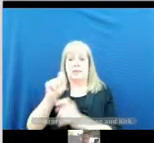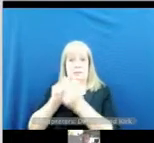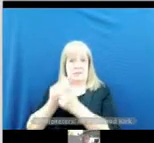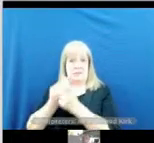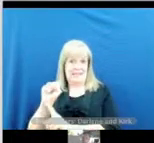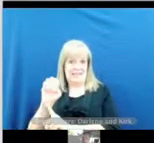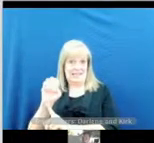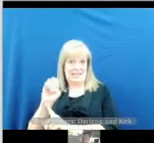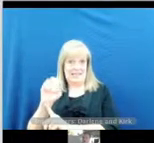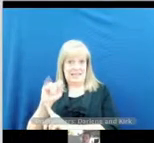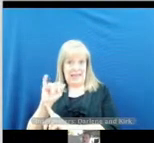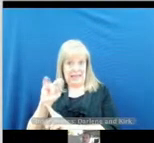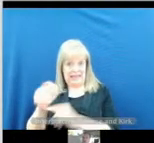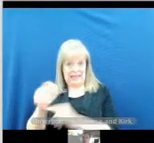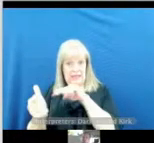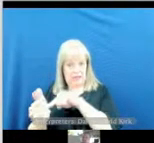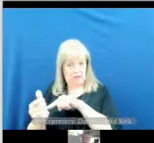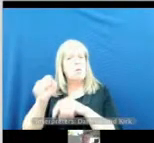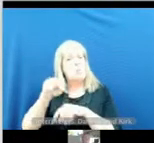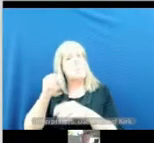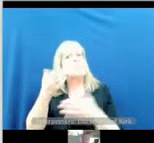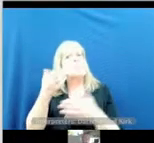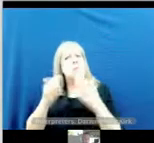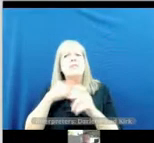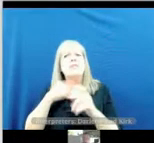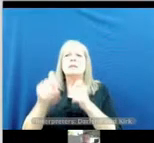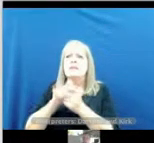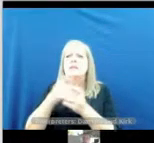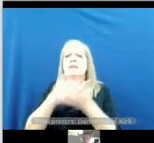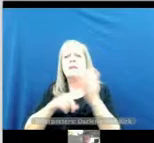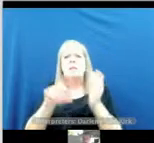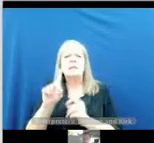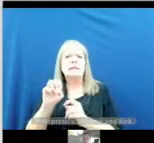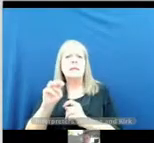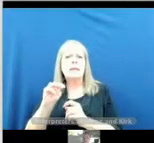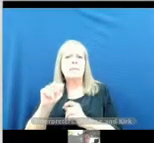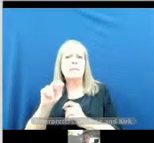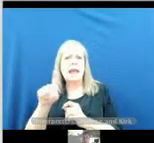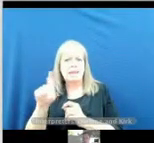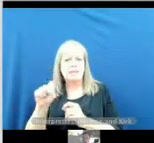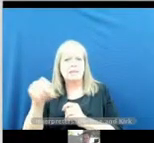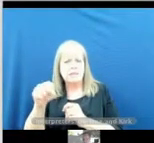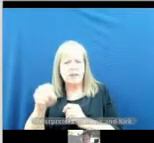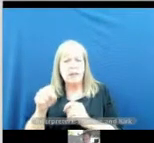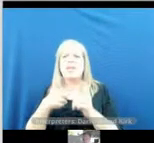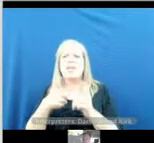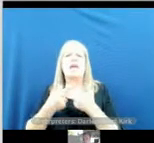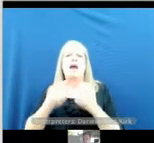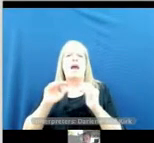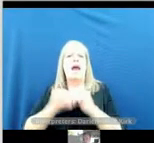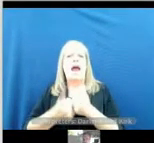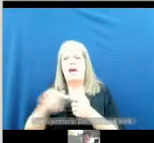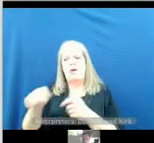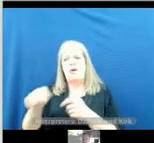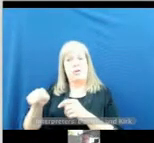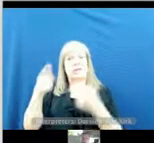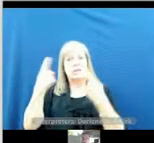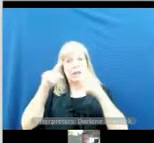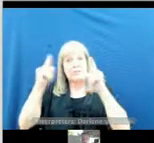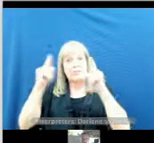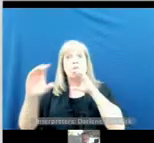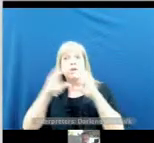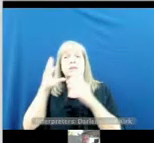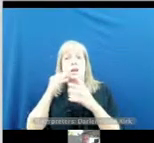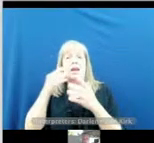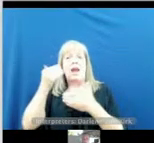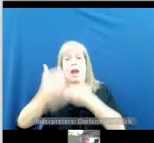particular demands, what are some strategies on how to make that more of a successful communication experience? And so that's a